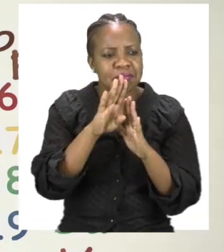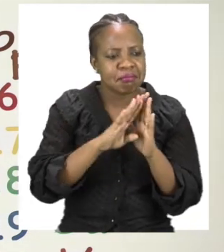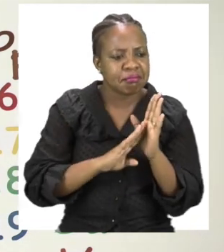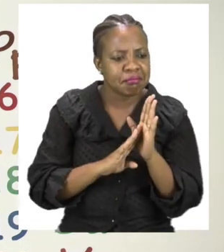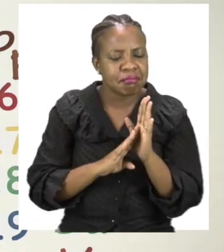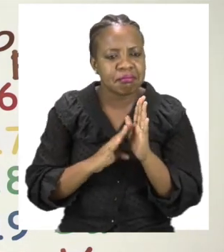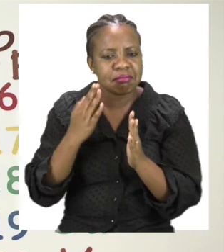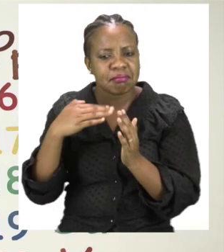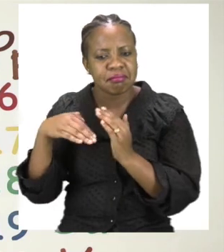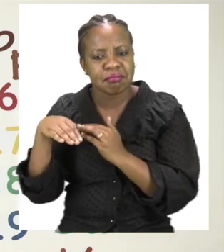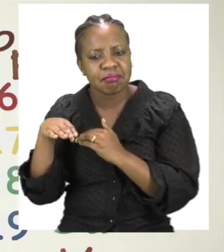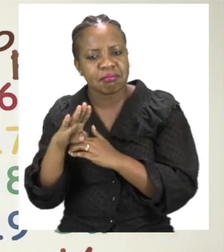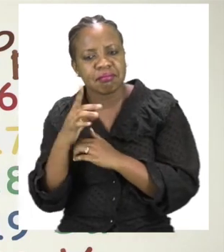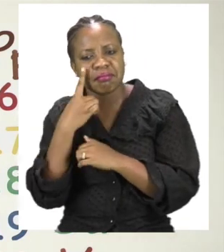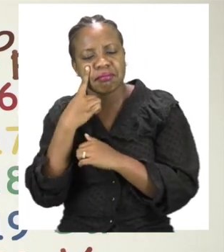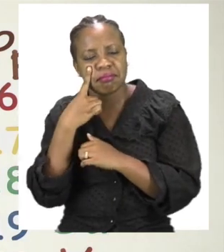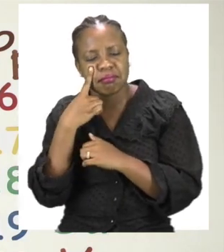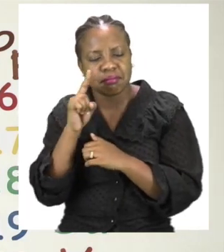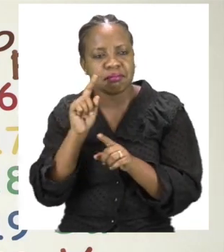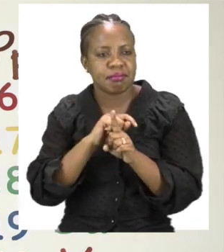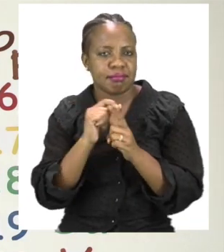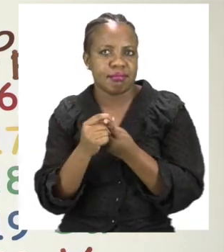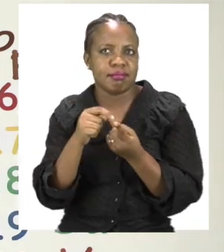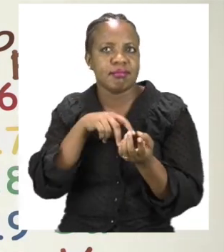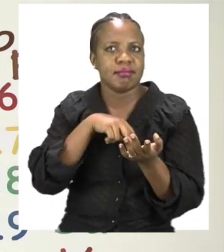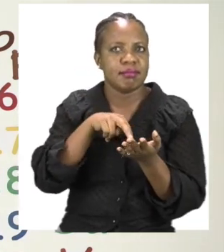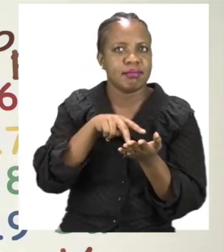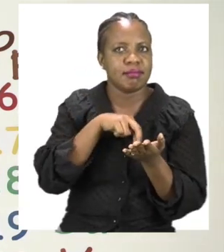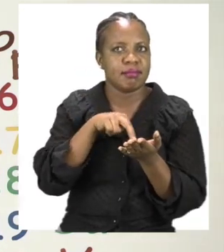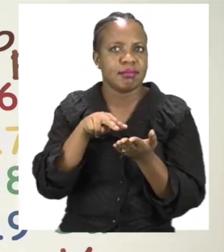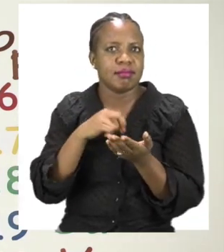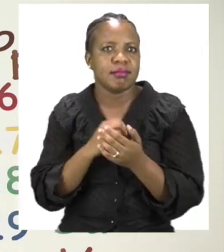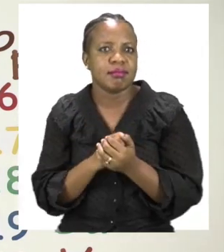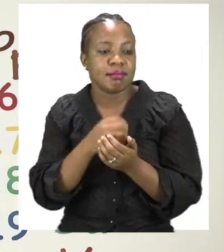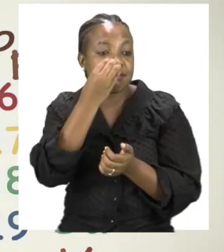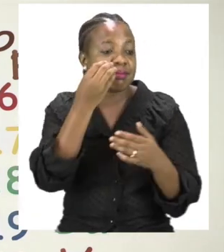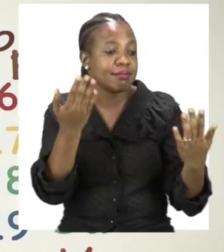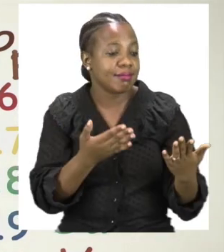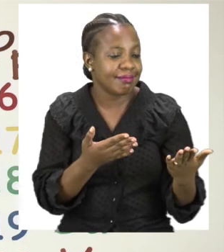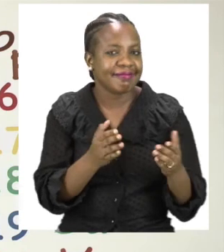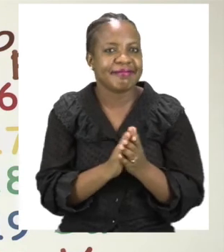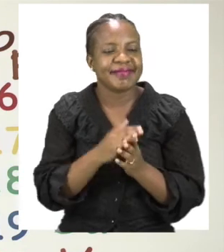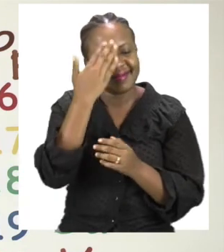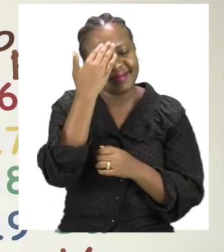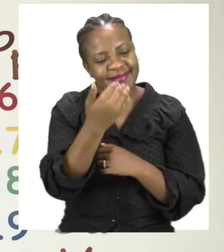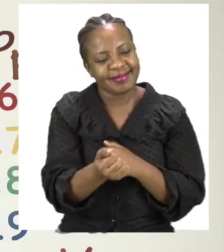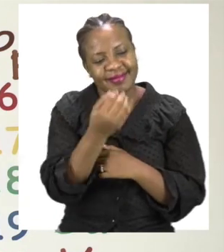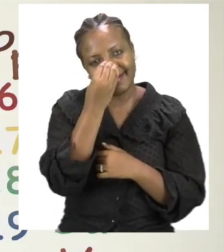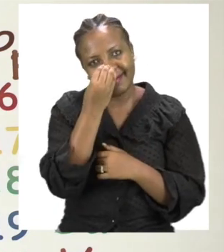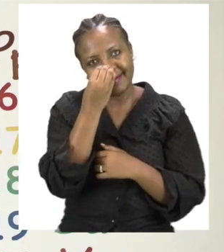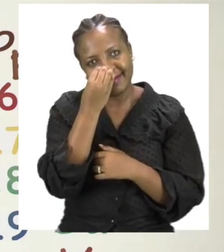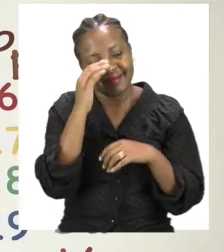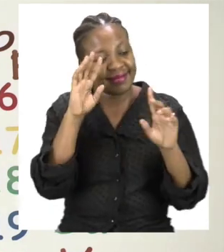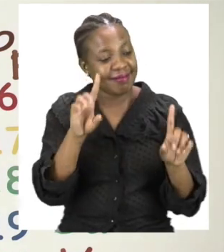see some traditional dancing. Sashi, where are you? Hello, Sashi.